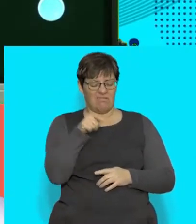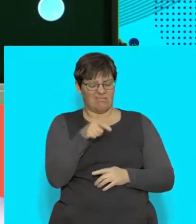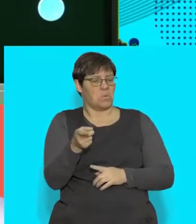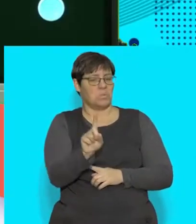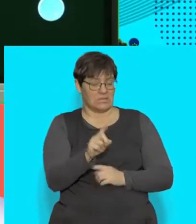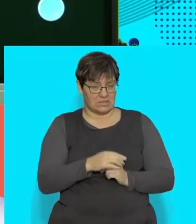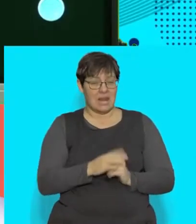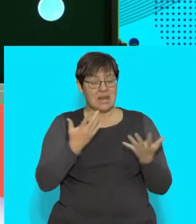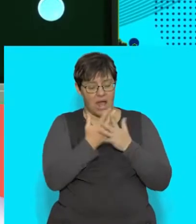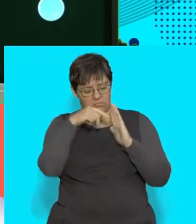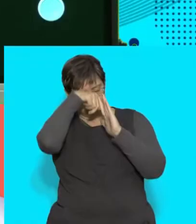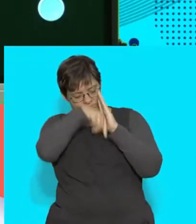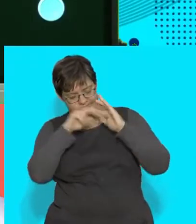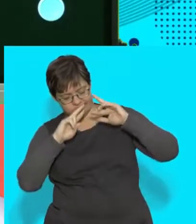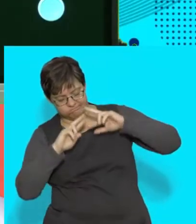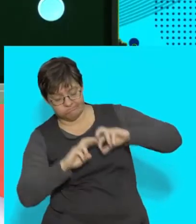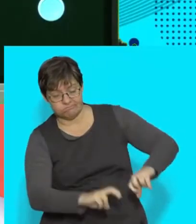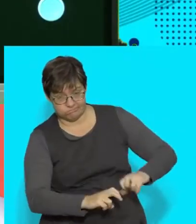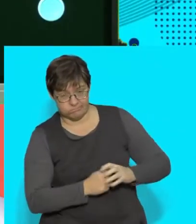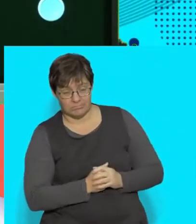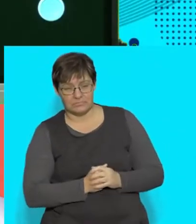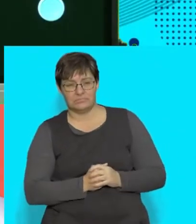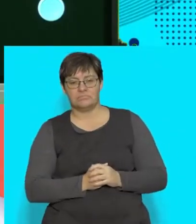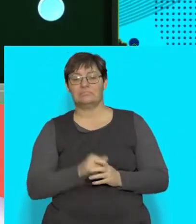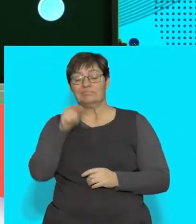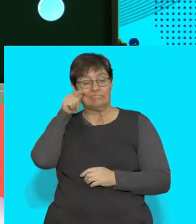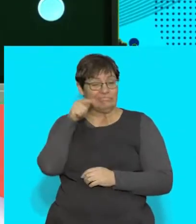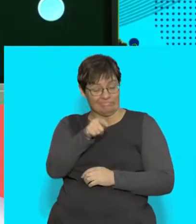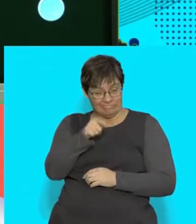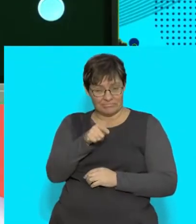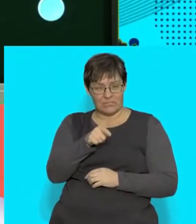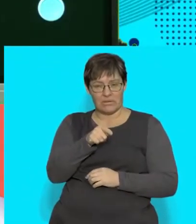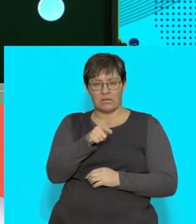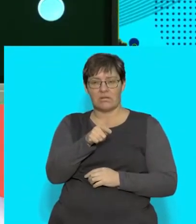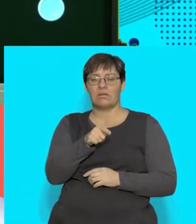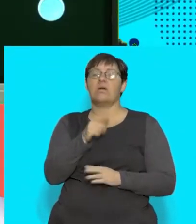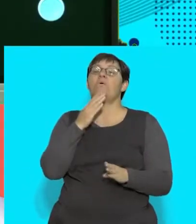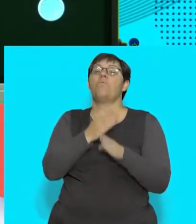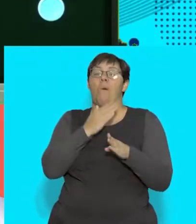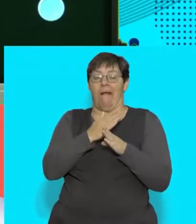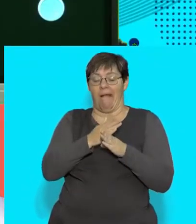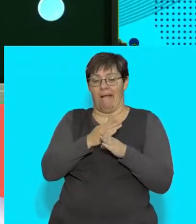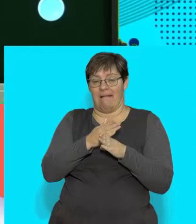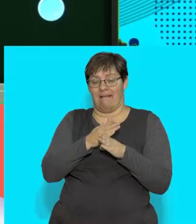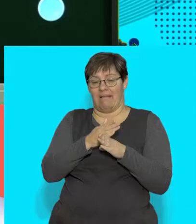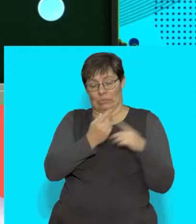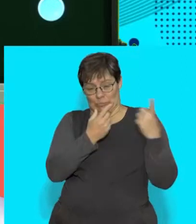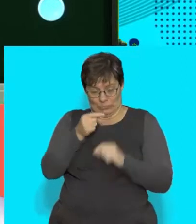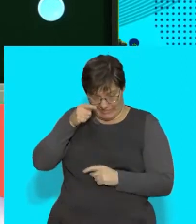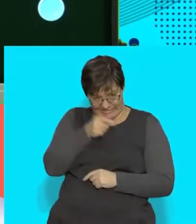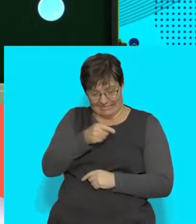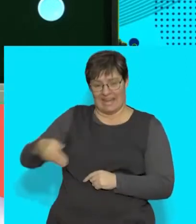we're going to look at it in greater detail as we go along. Now, the nephron is the working unit.